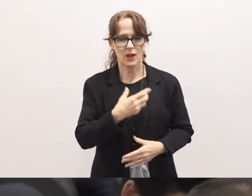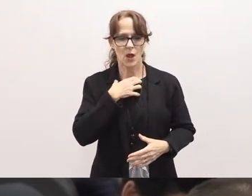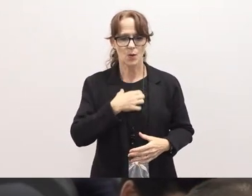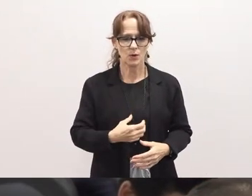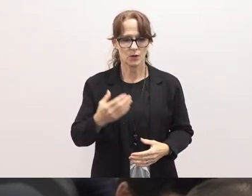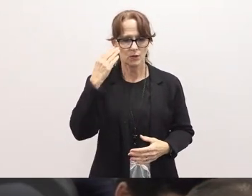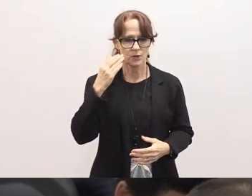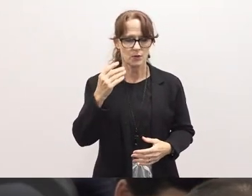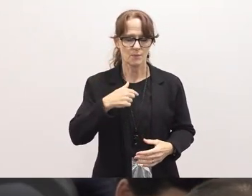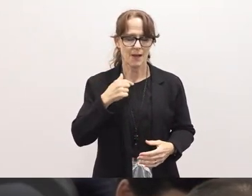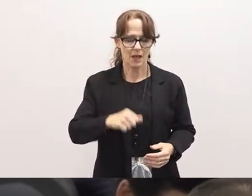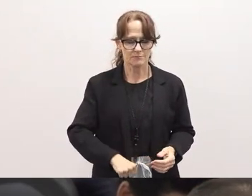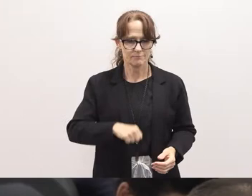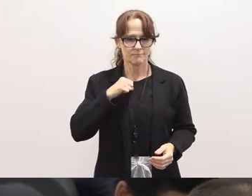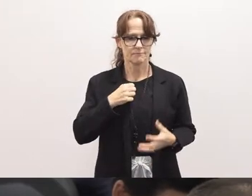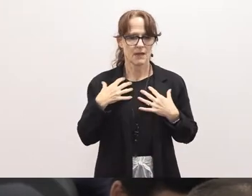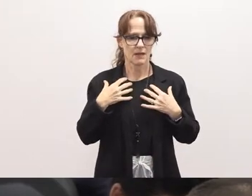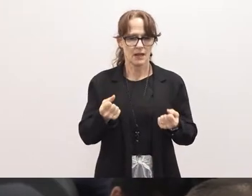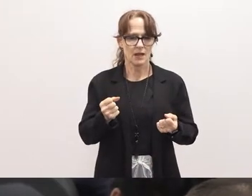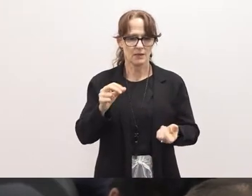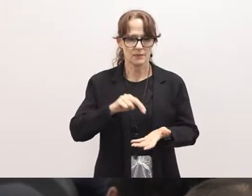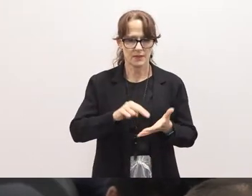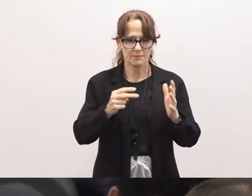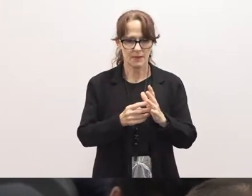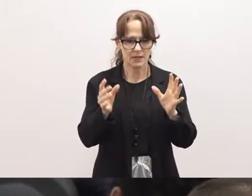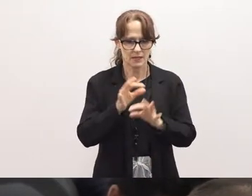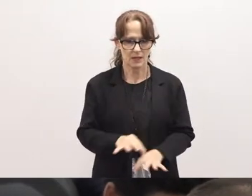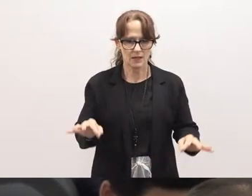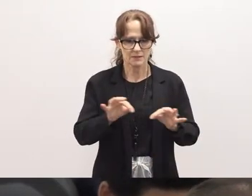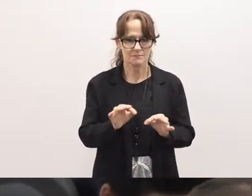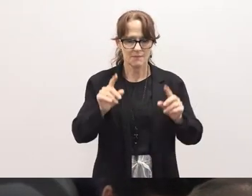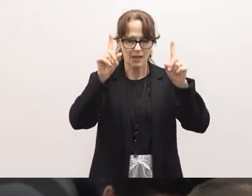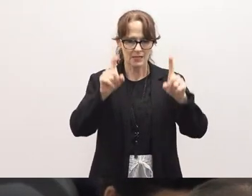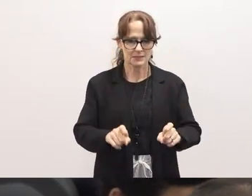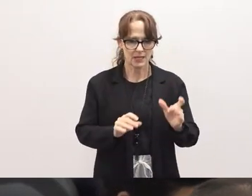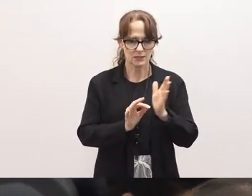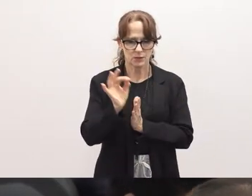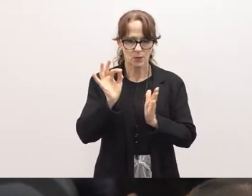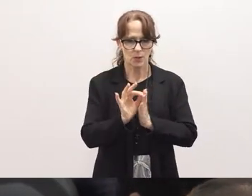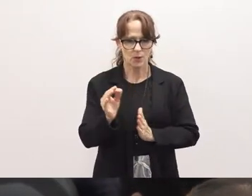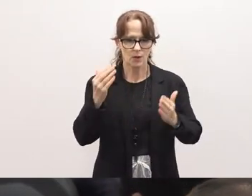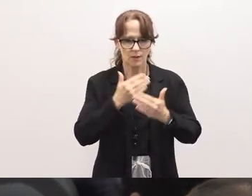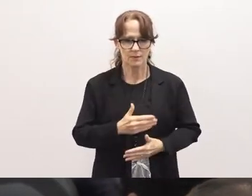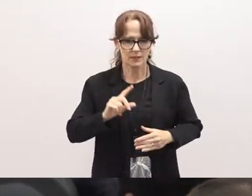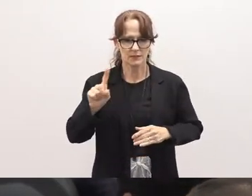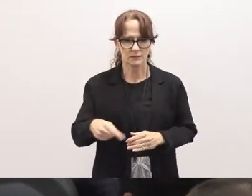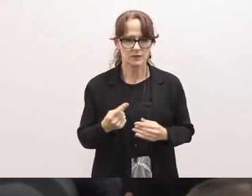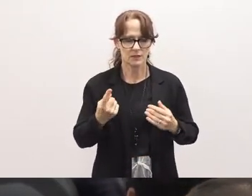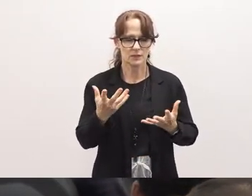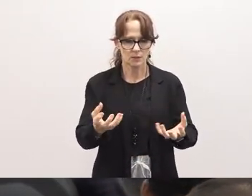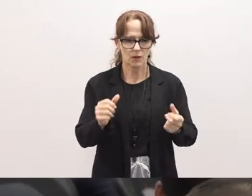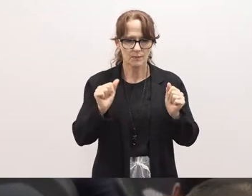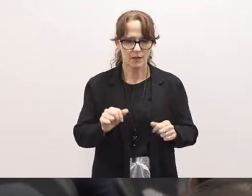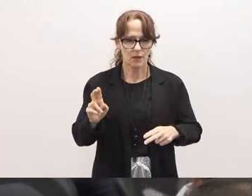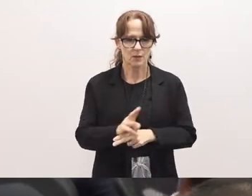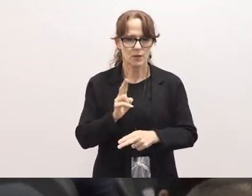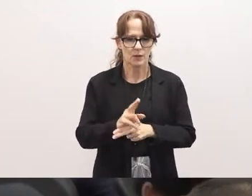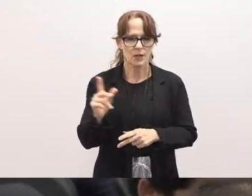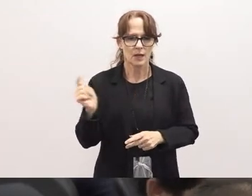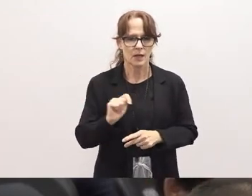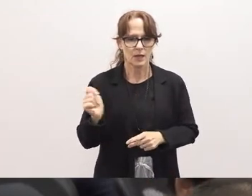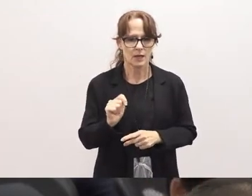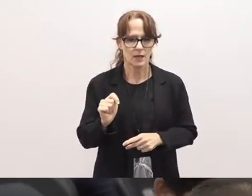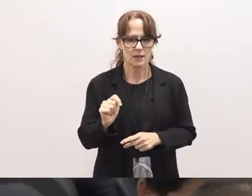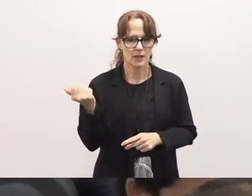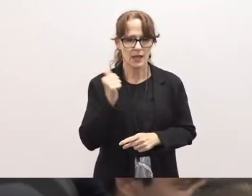that my dignity and health meant as much the district as my test scores. Please, we just want to be able to use a restroom that